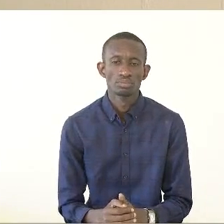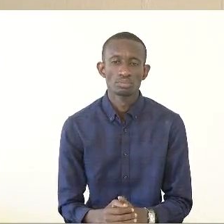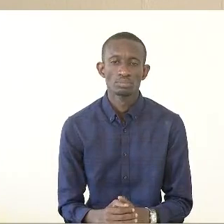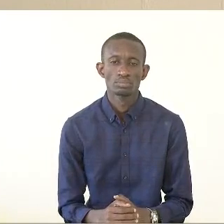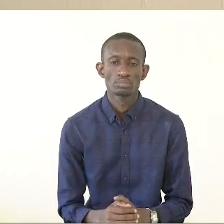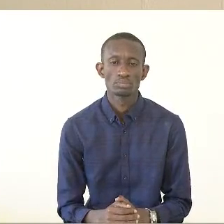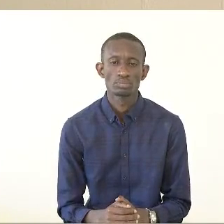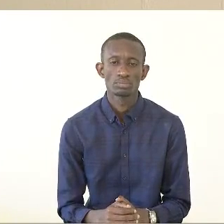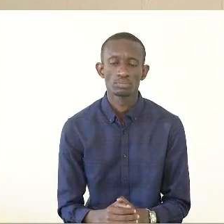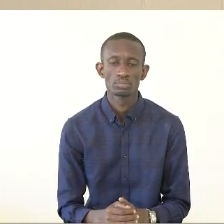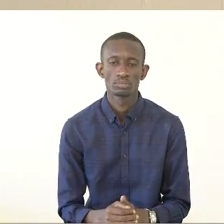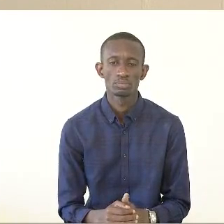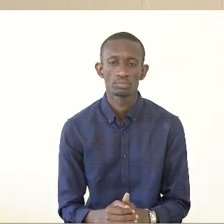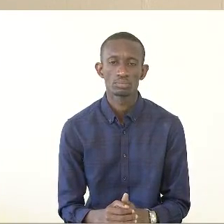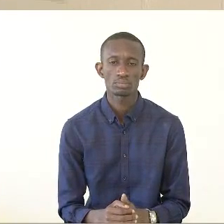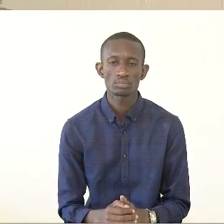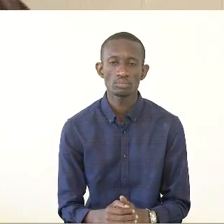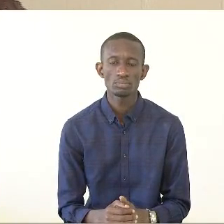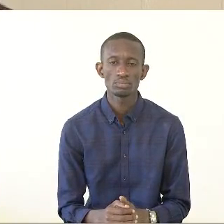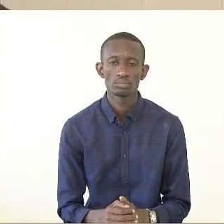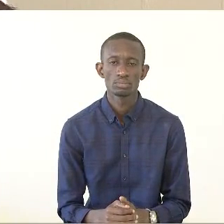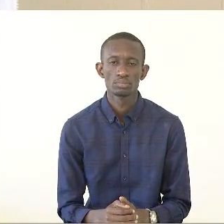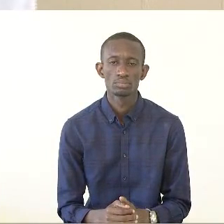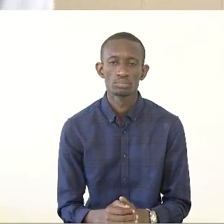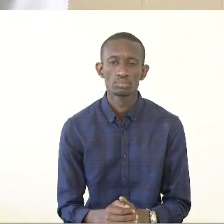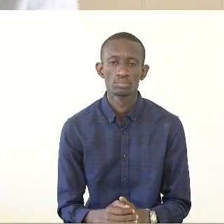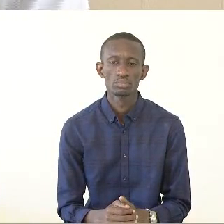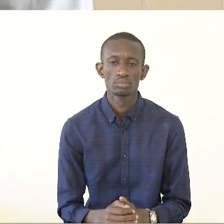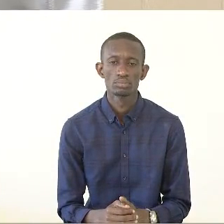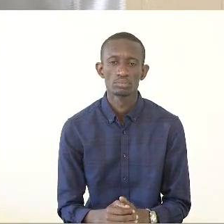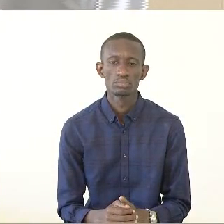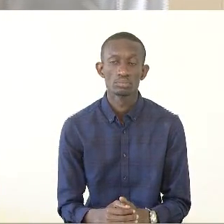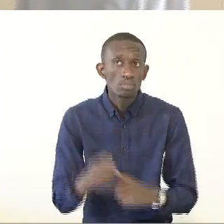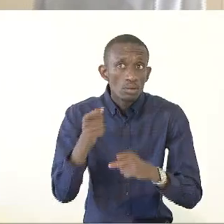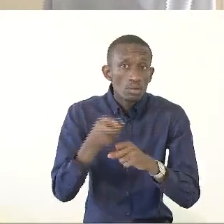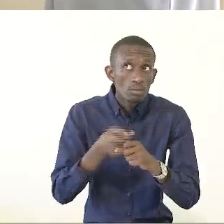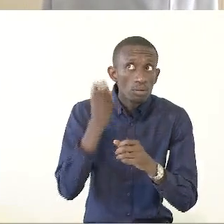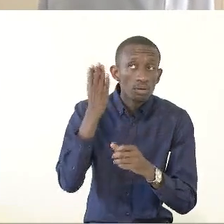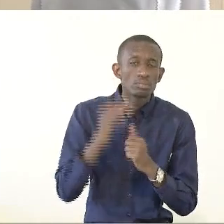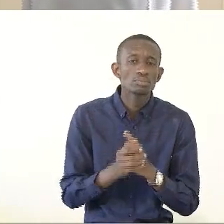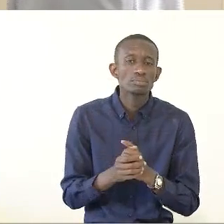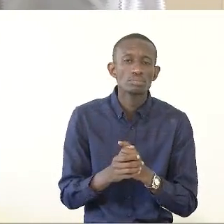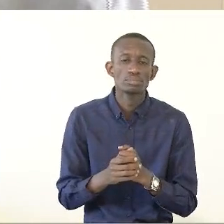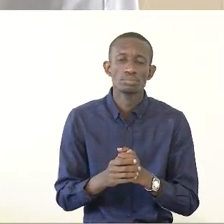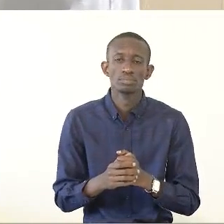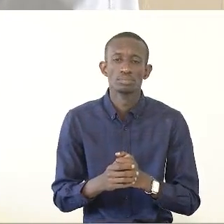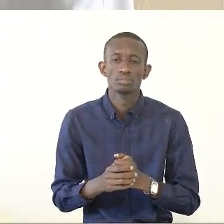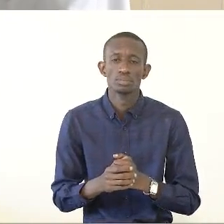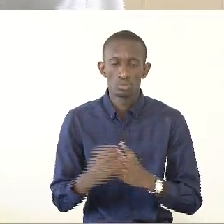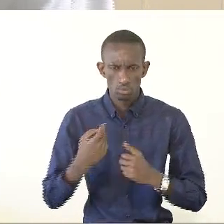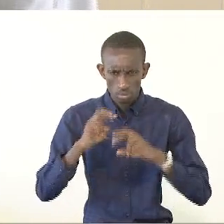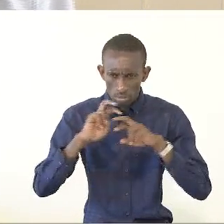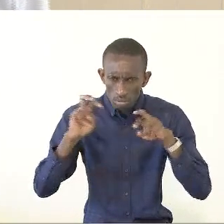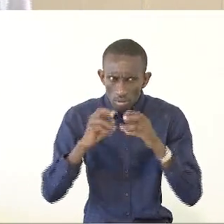squares of it. And from there, we are going now to find the